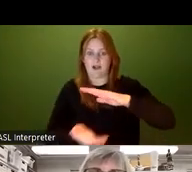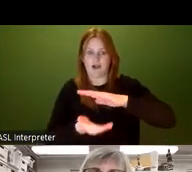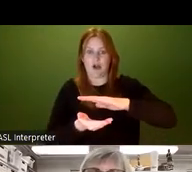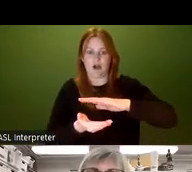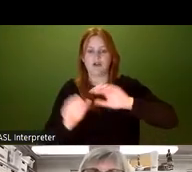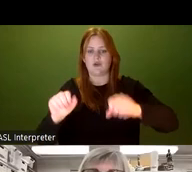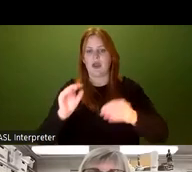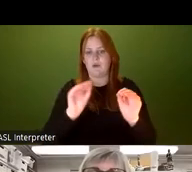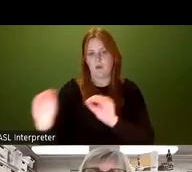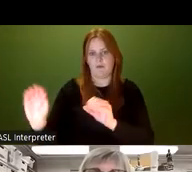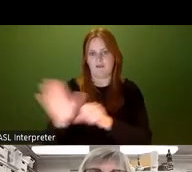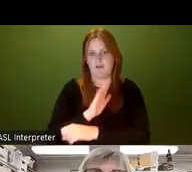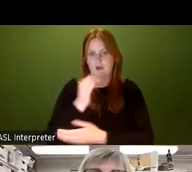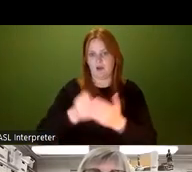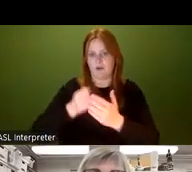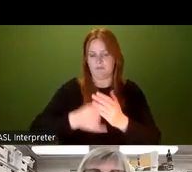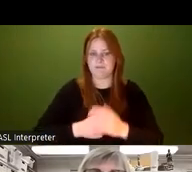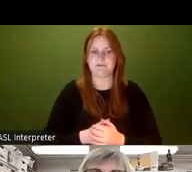easily, especially across those